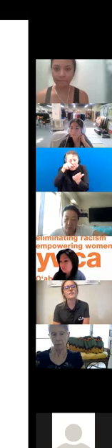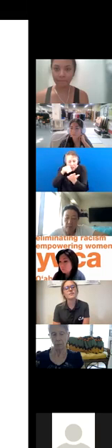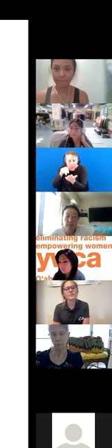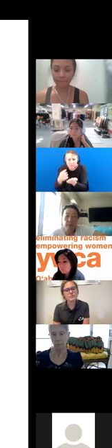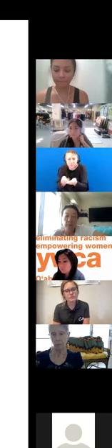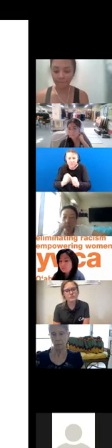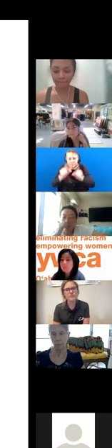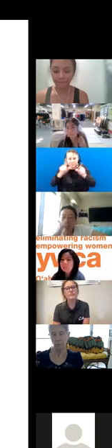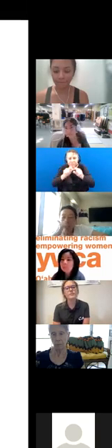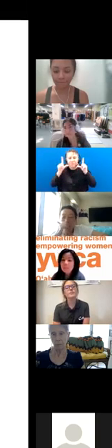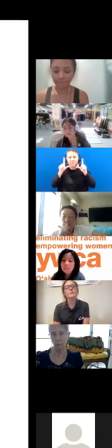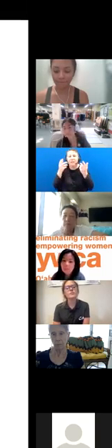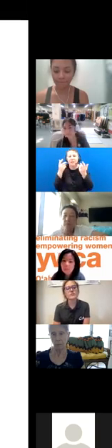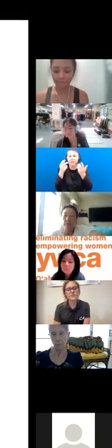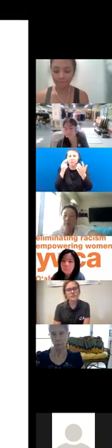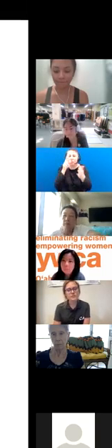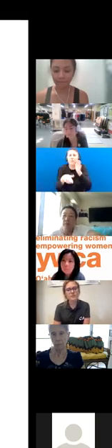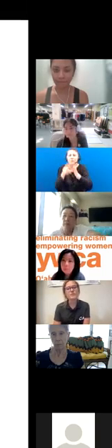material with her support person,